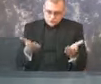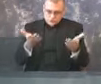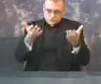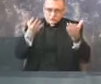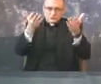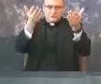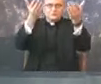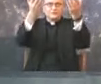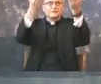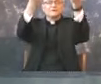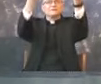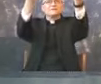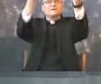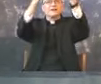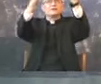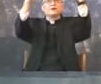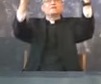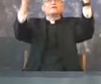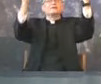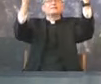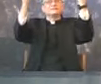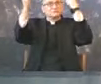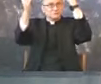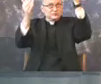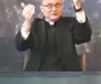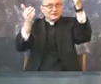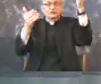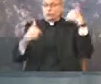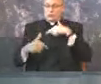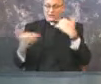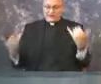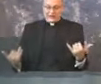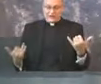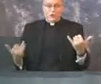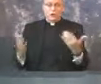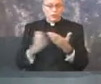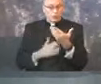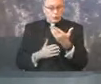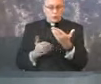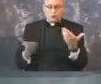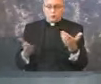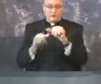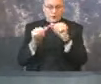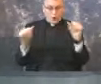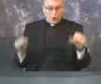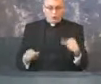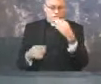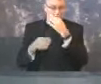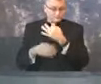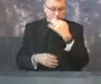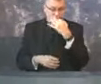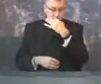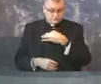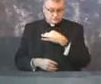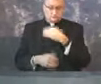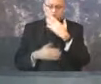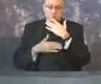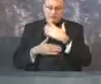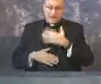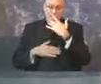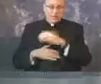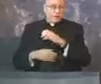majesty, so that all of us who through this participation at the altar receive the most holy body and blood of your Son may be